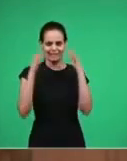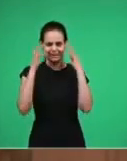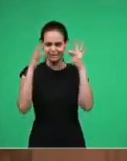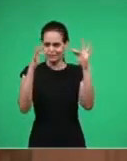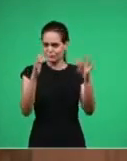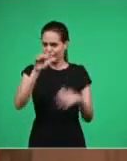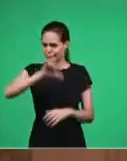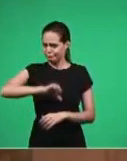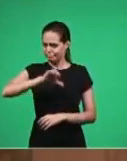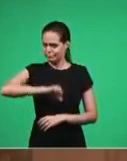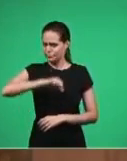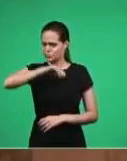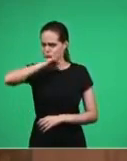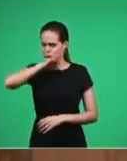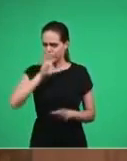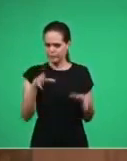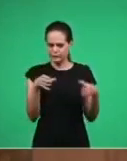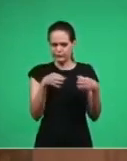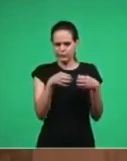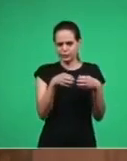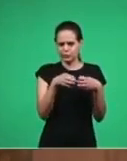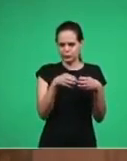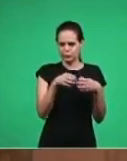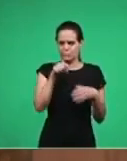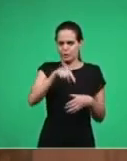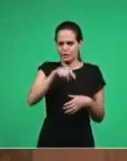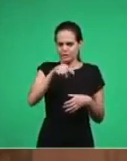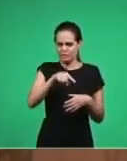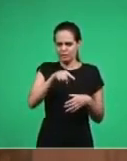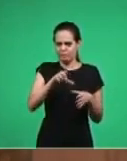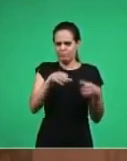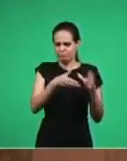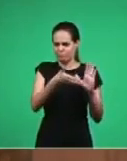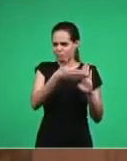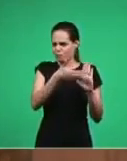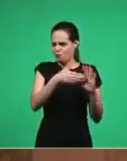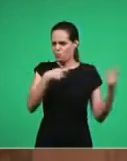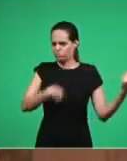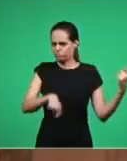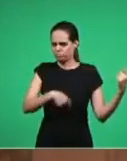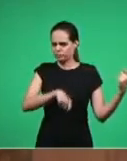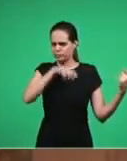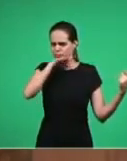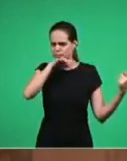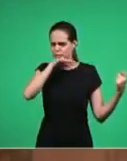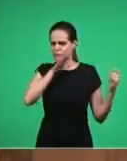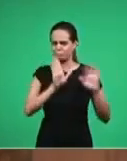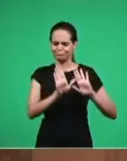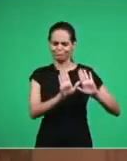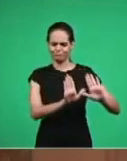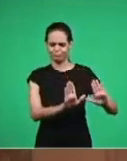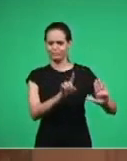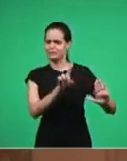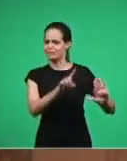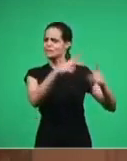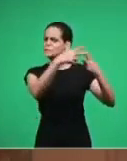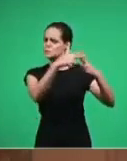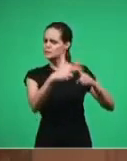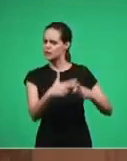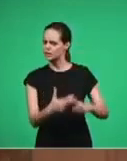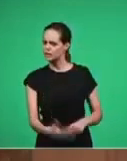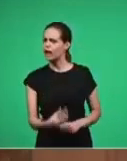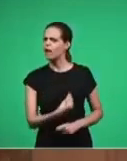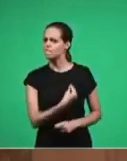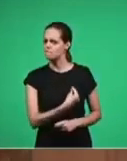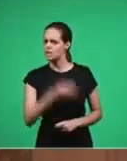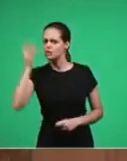and they don't have the correct position to be playing this? It's better for you to